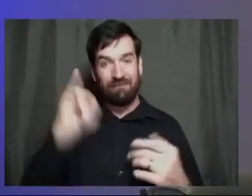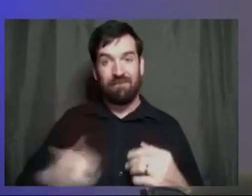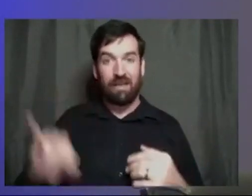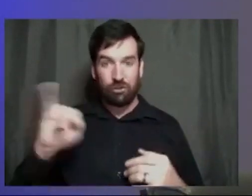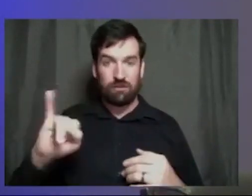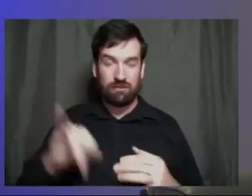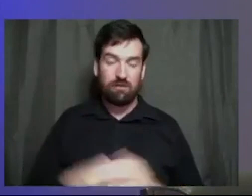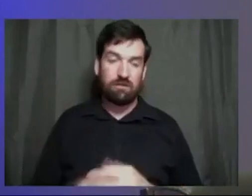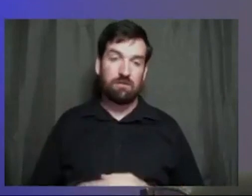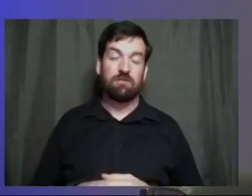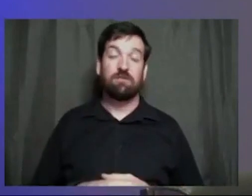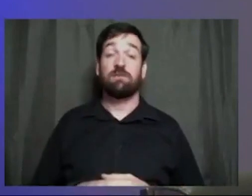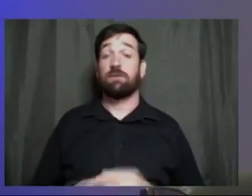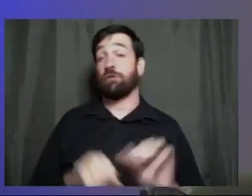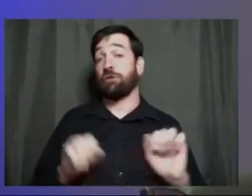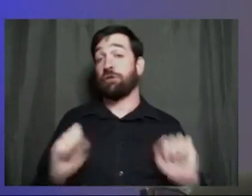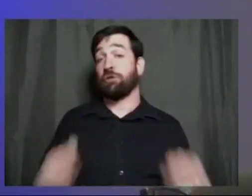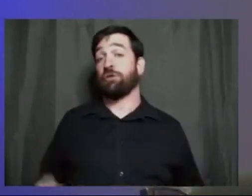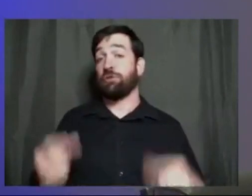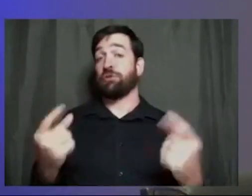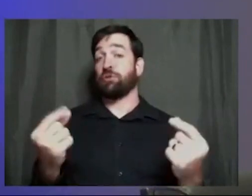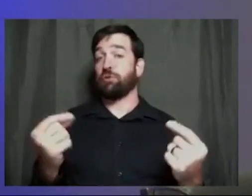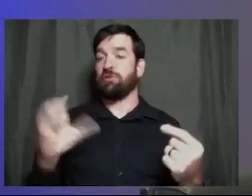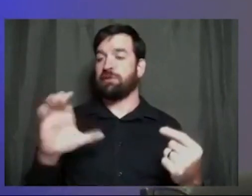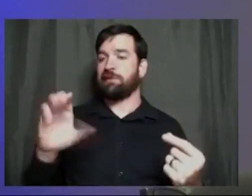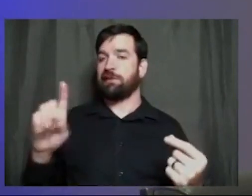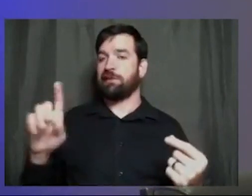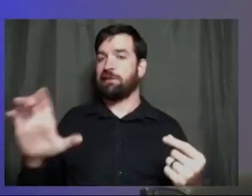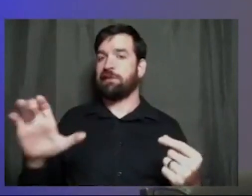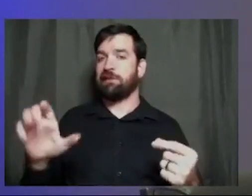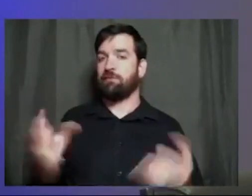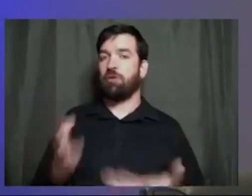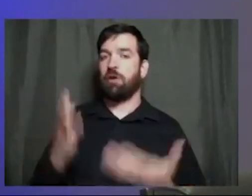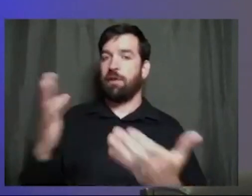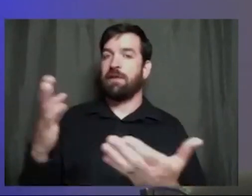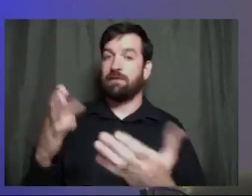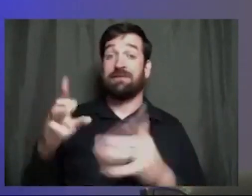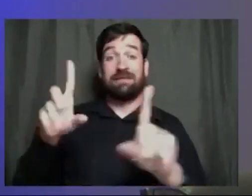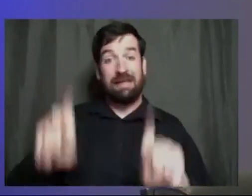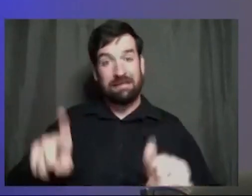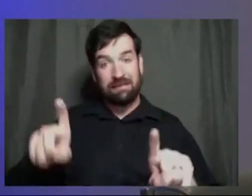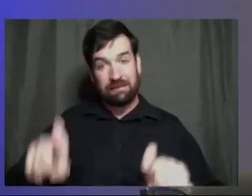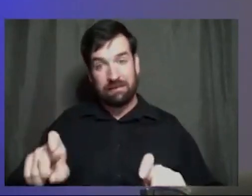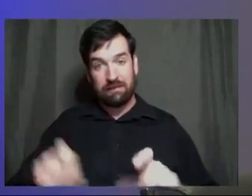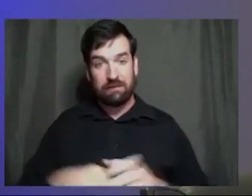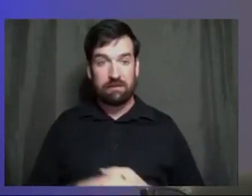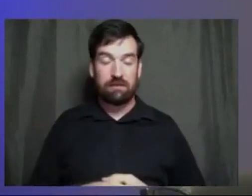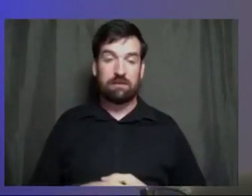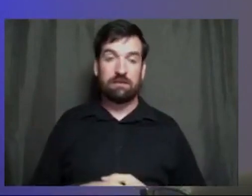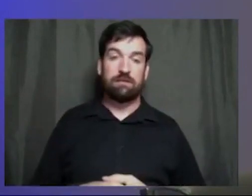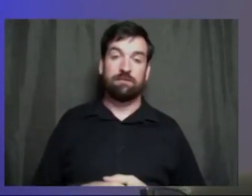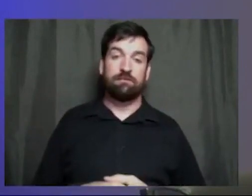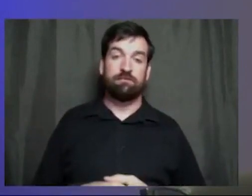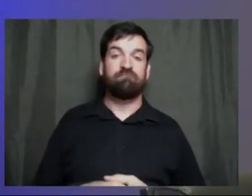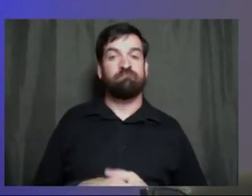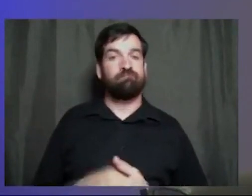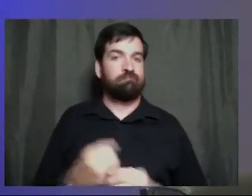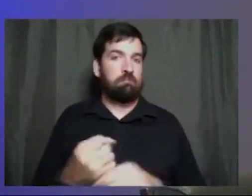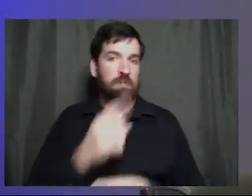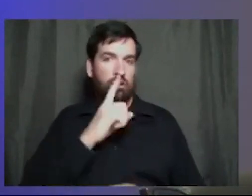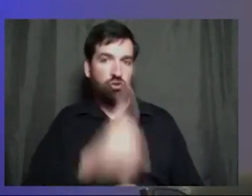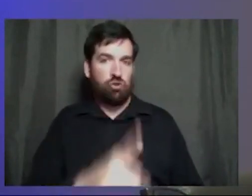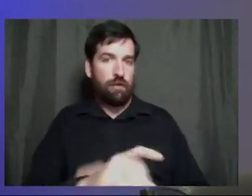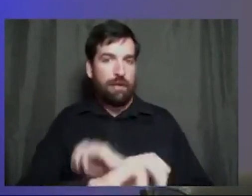the things you could do is the CDC recommends testing post-exposure, just to make sure that you don't have an